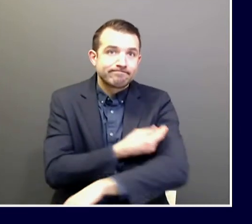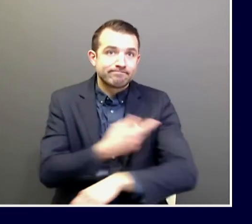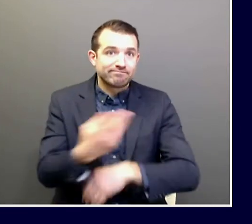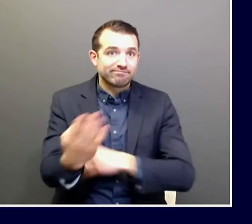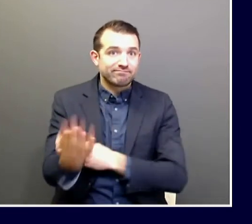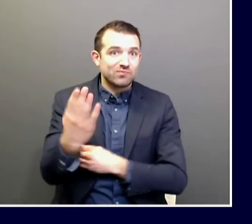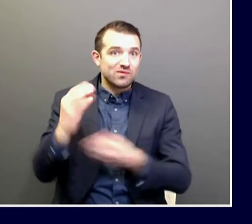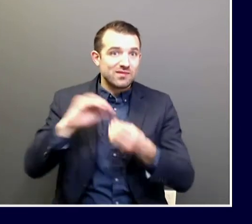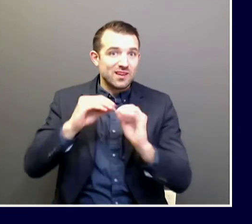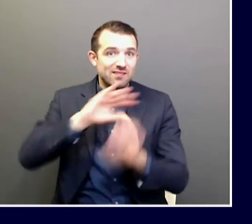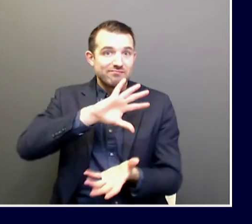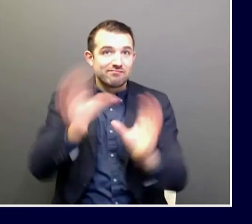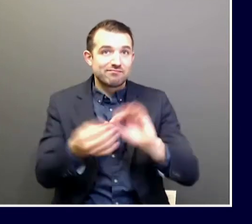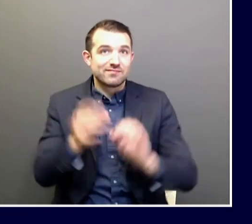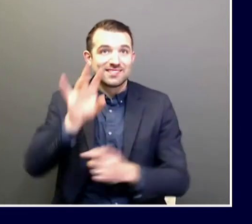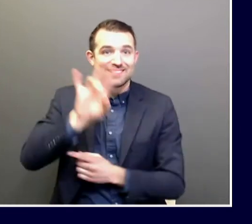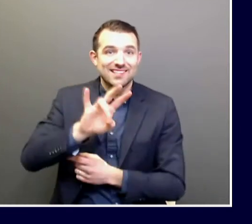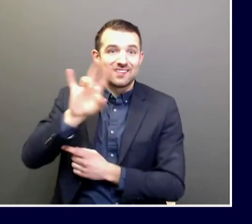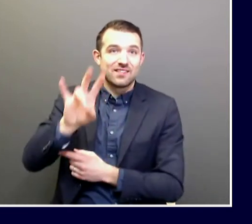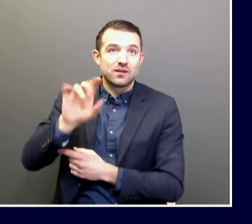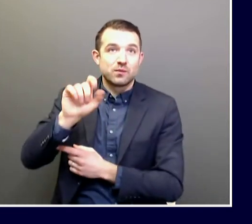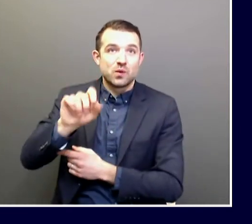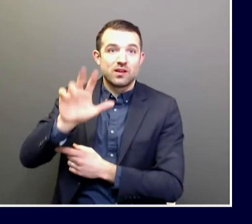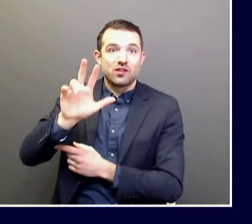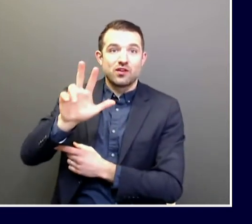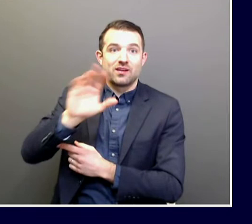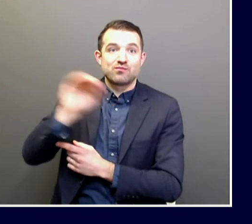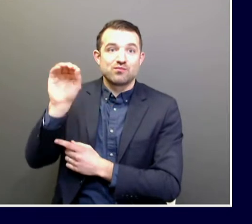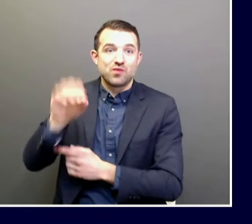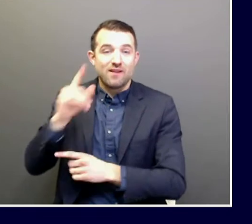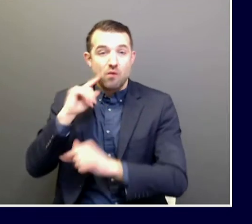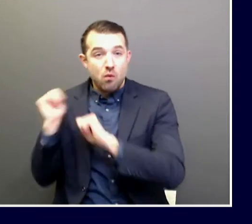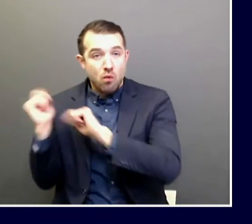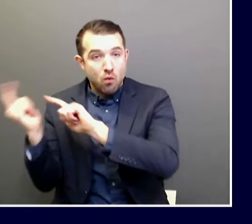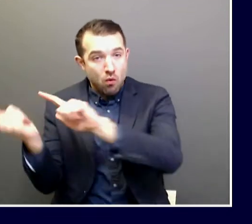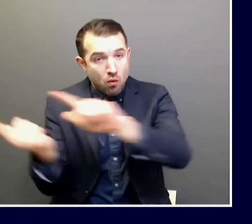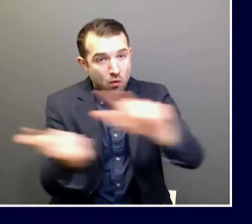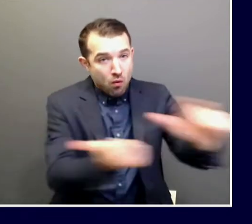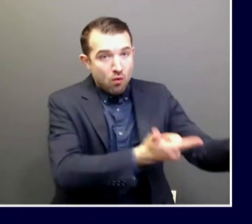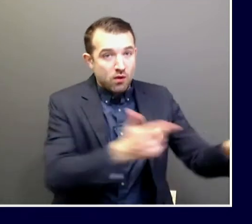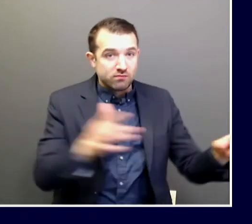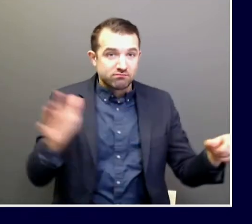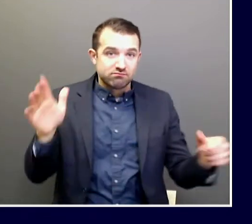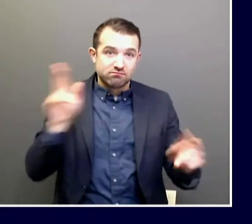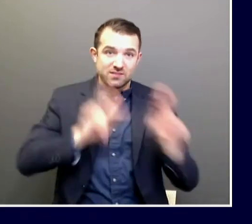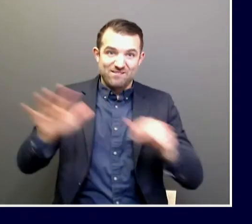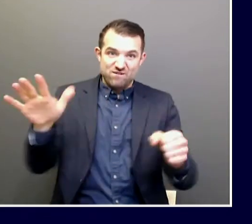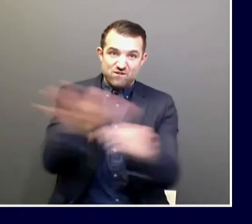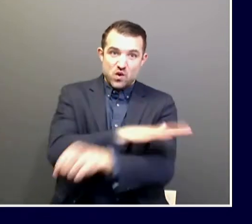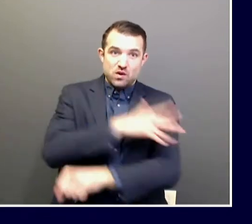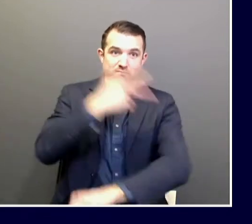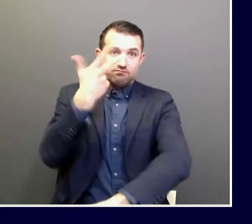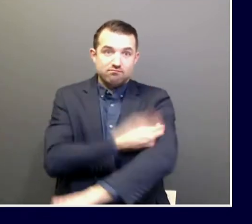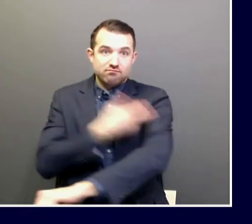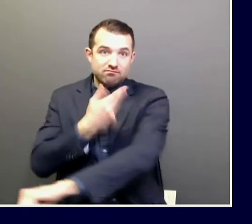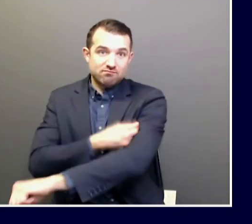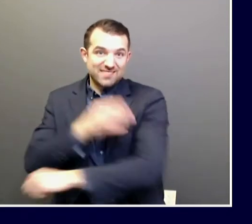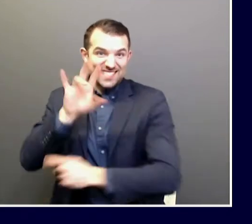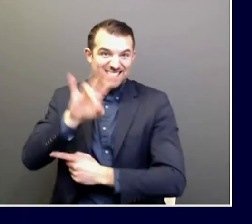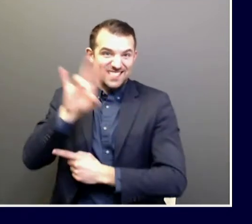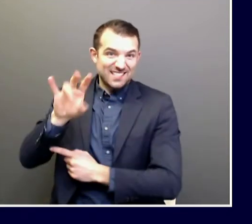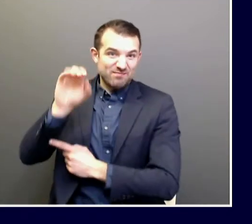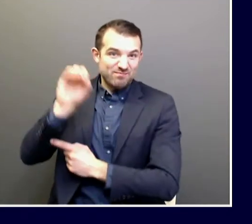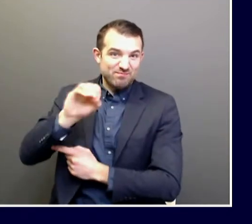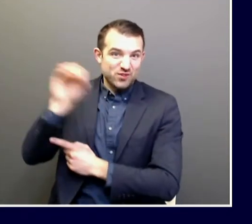77.3% of every single person in Maine is fully vaccinated against COVID-19. And